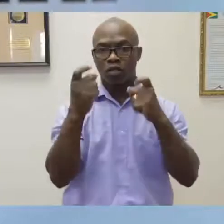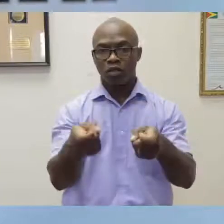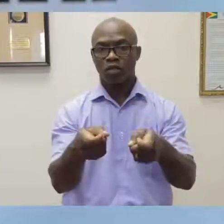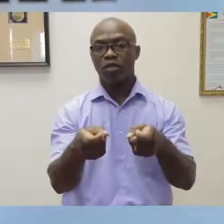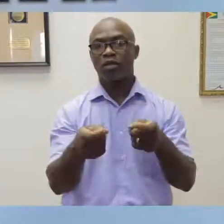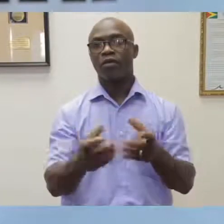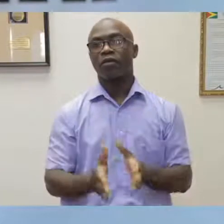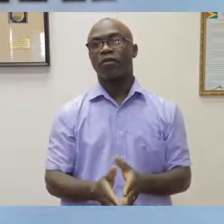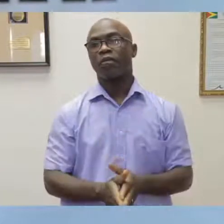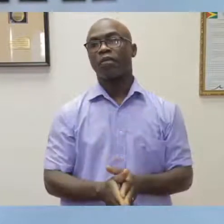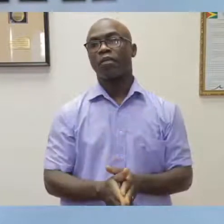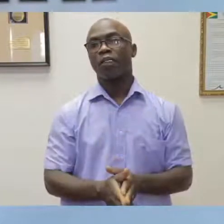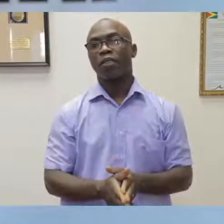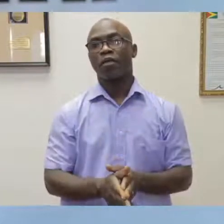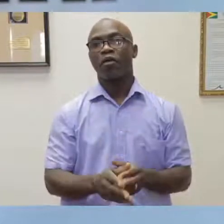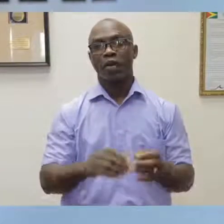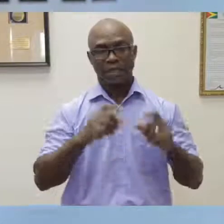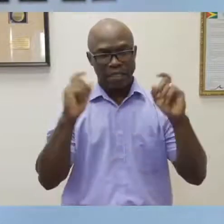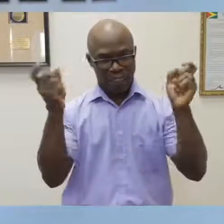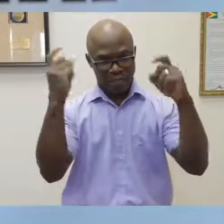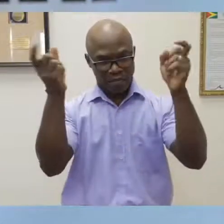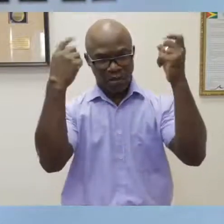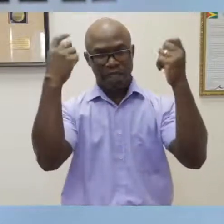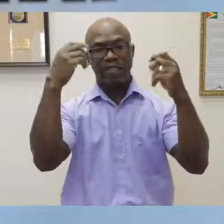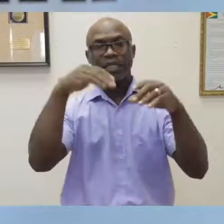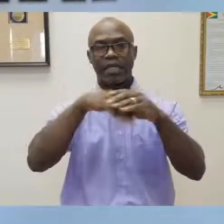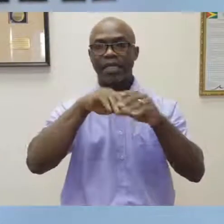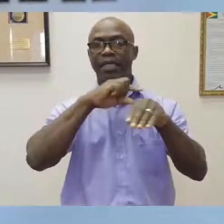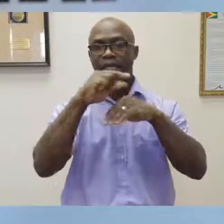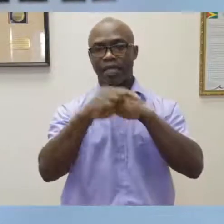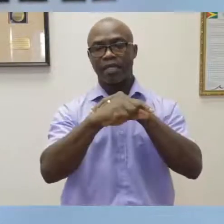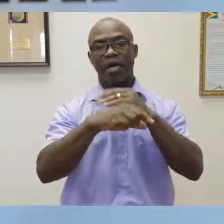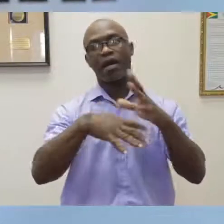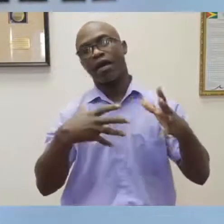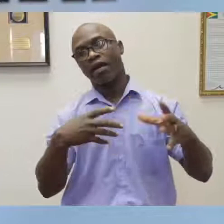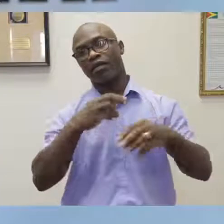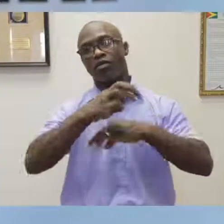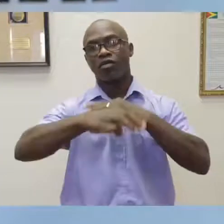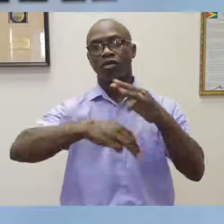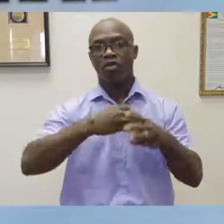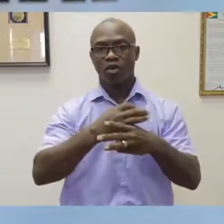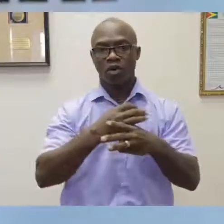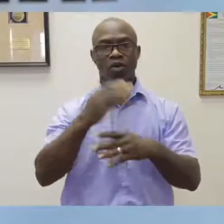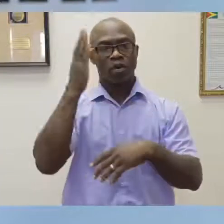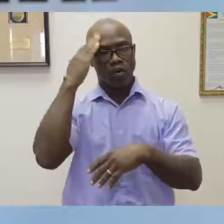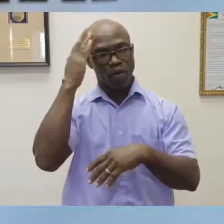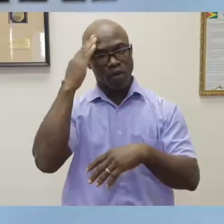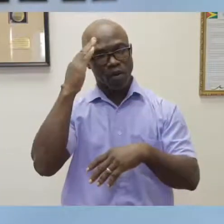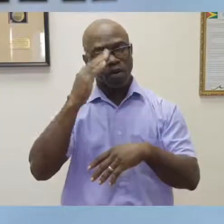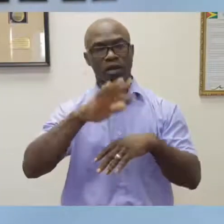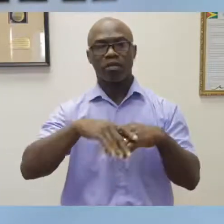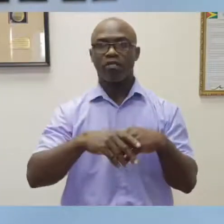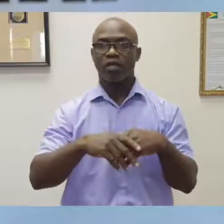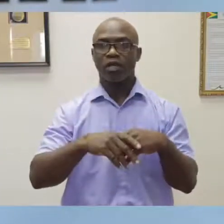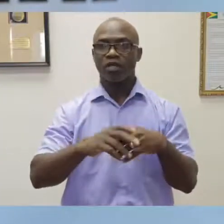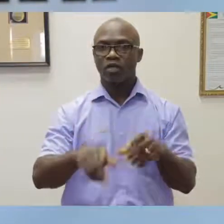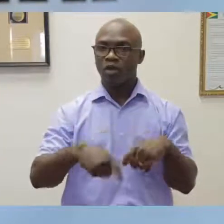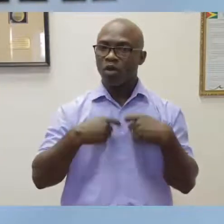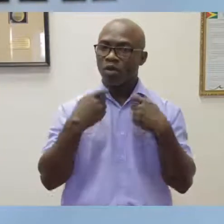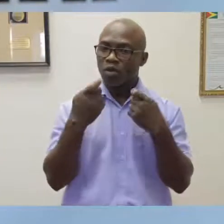Guyana. We have all heard of the importance of donating units of blood.